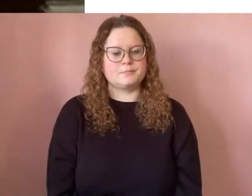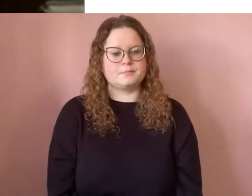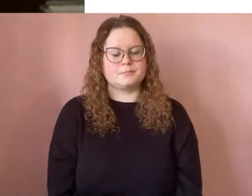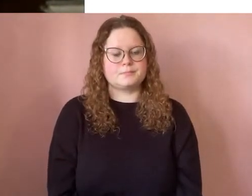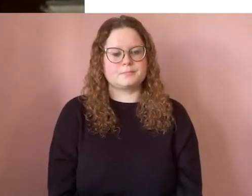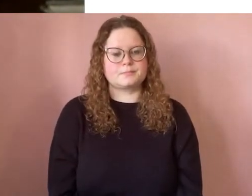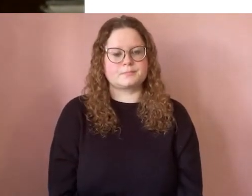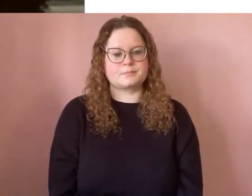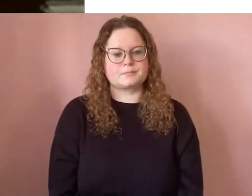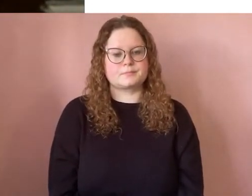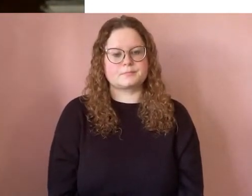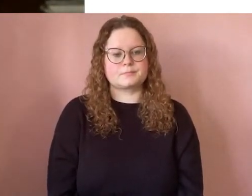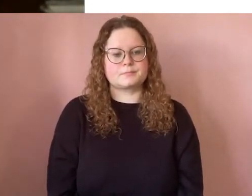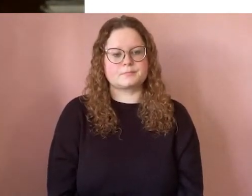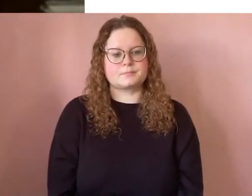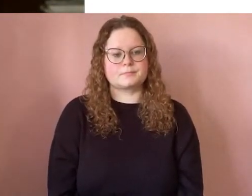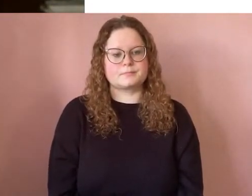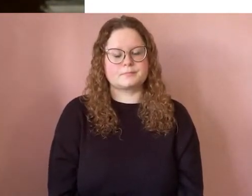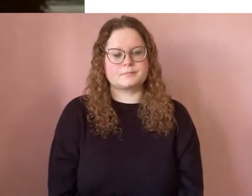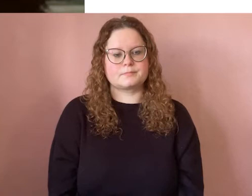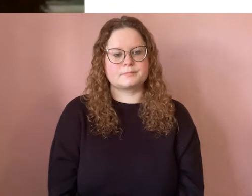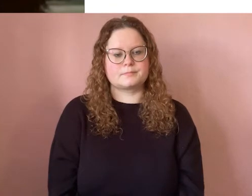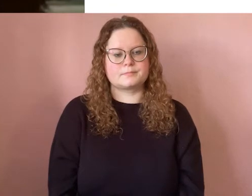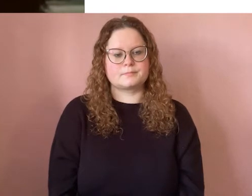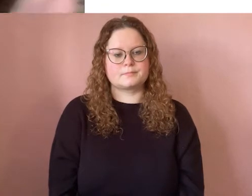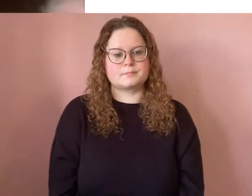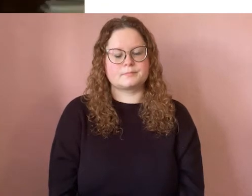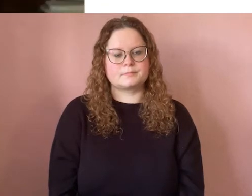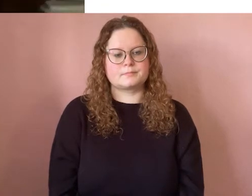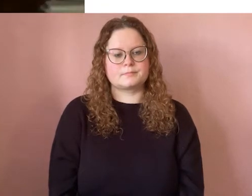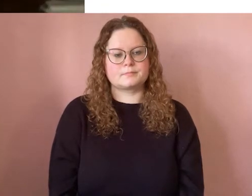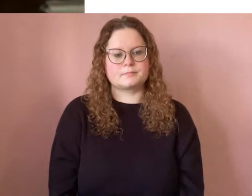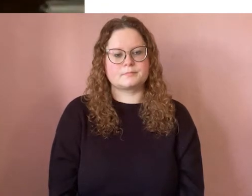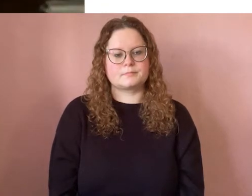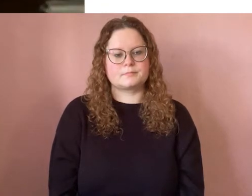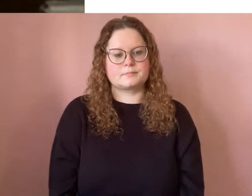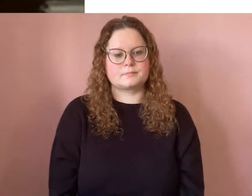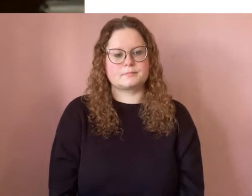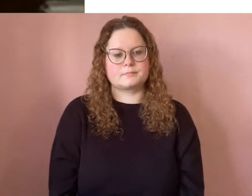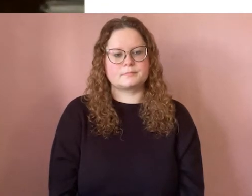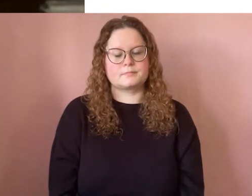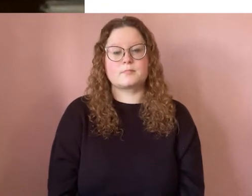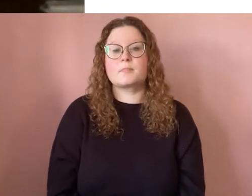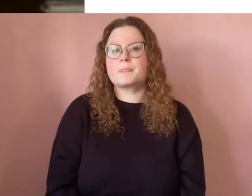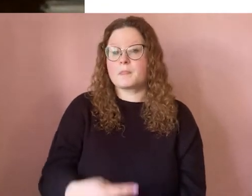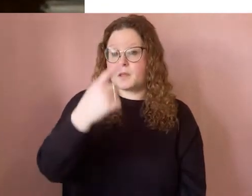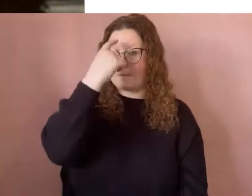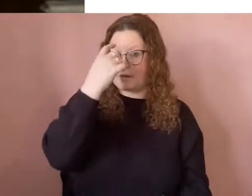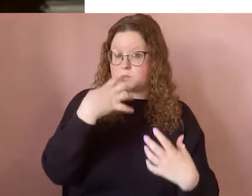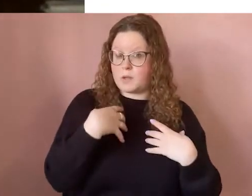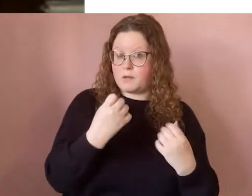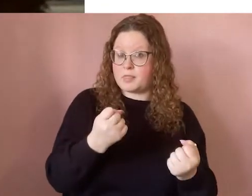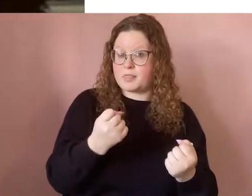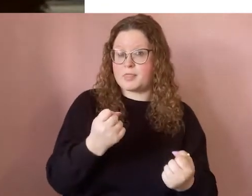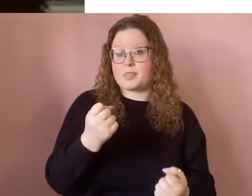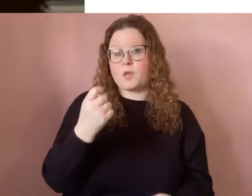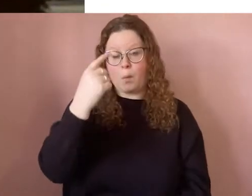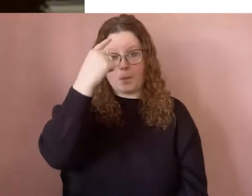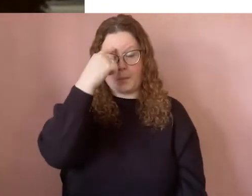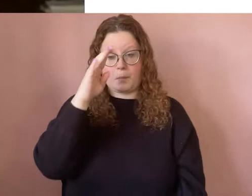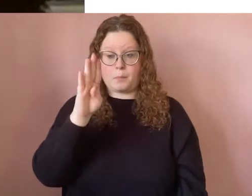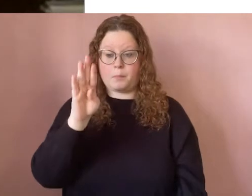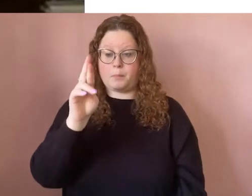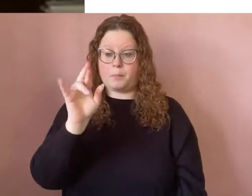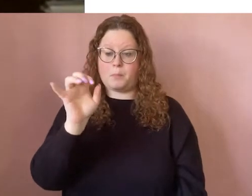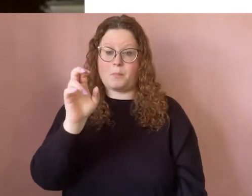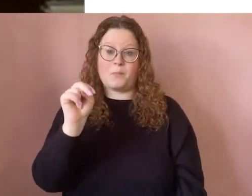The interesting dimension of mental health or brain health, brain-based mental health on one hand, new technology